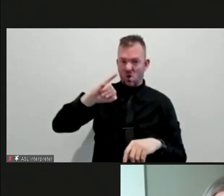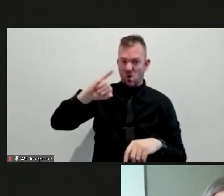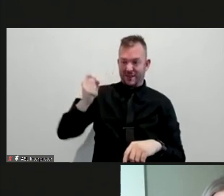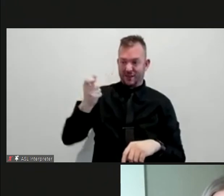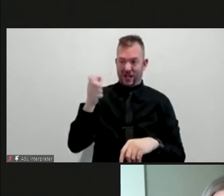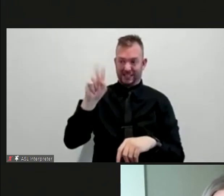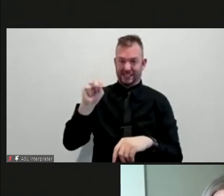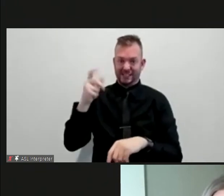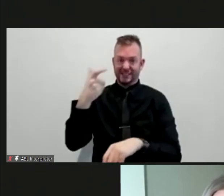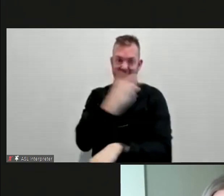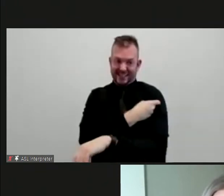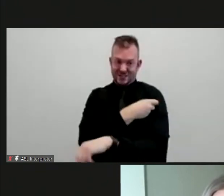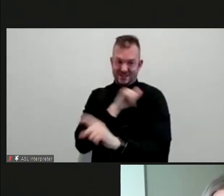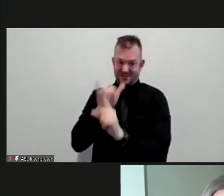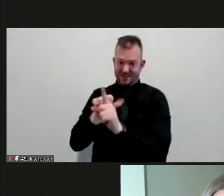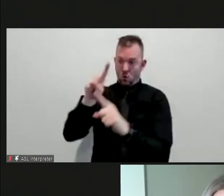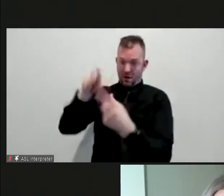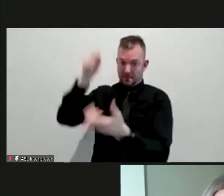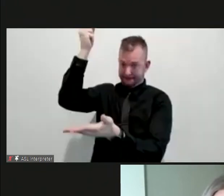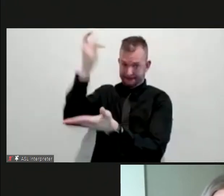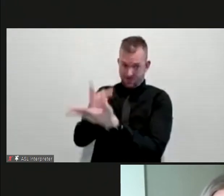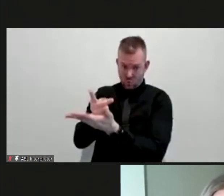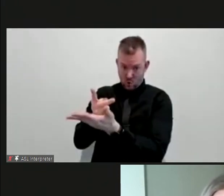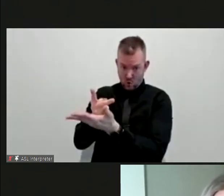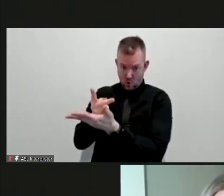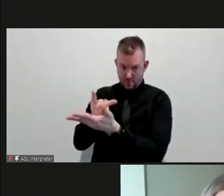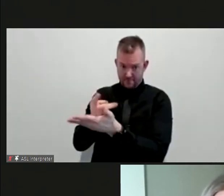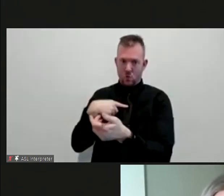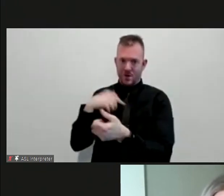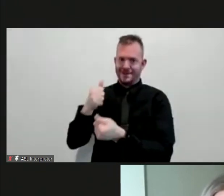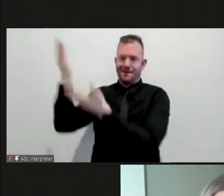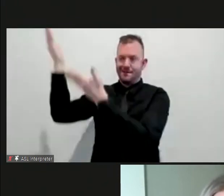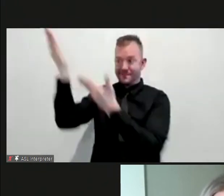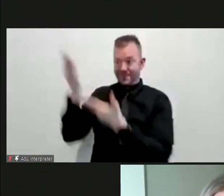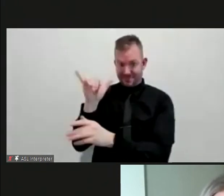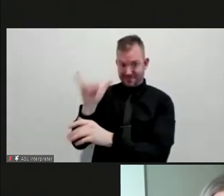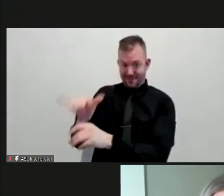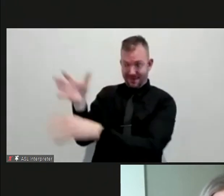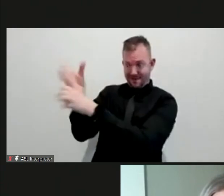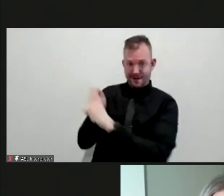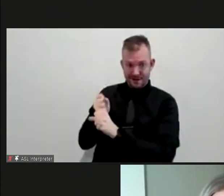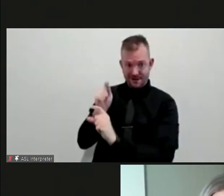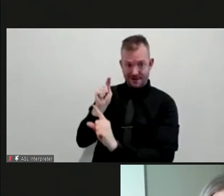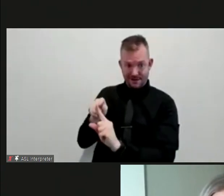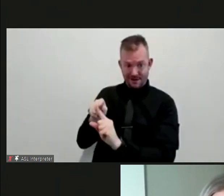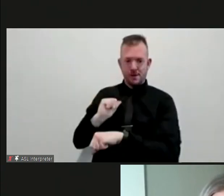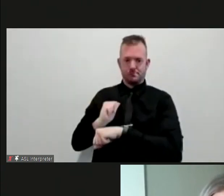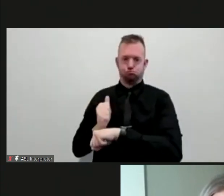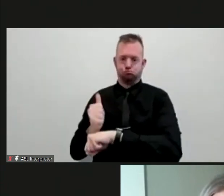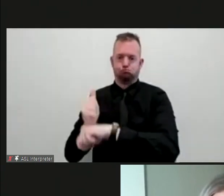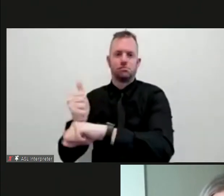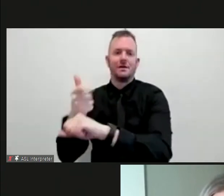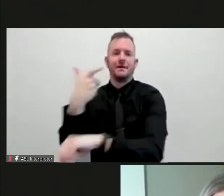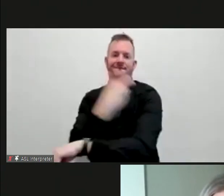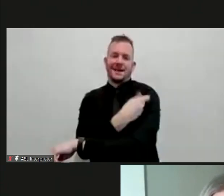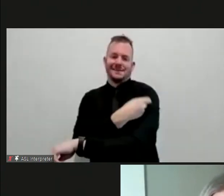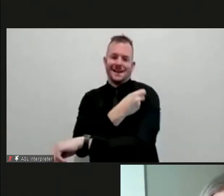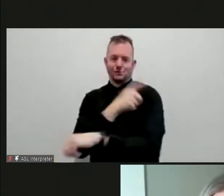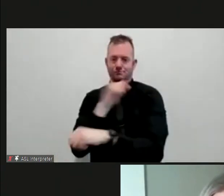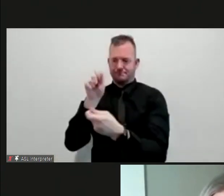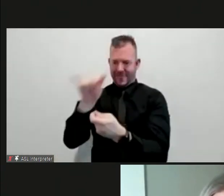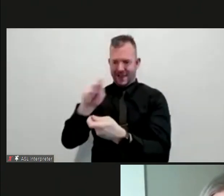vaccine, and then how quickly we can set up vaccination sites. And then, of course, with essential workers,